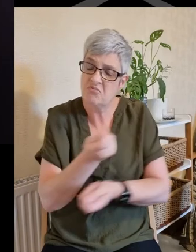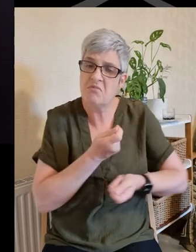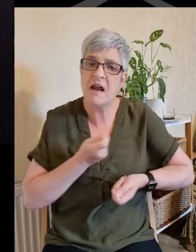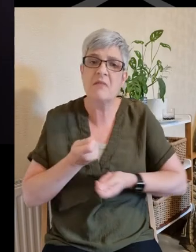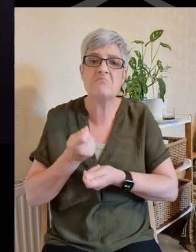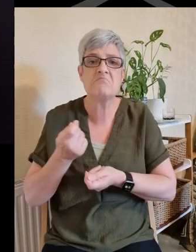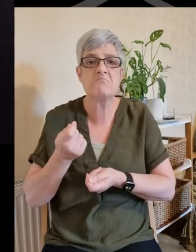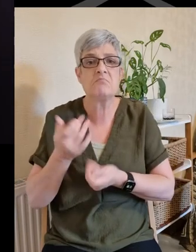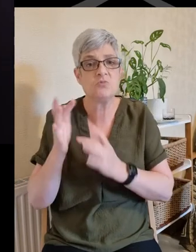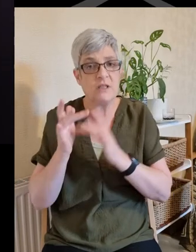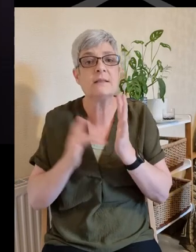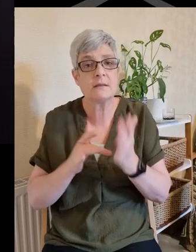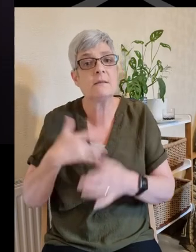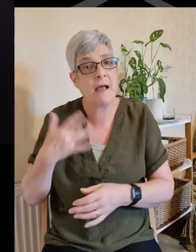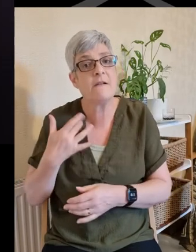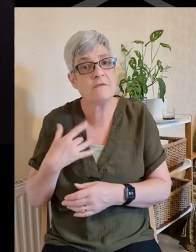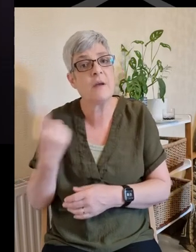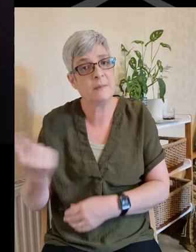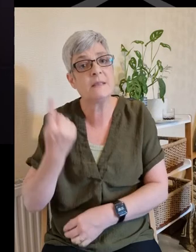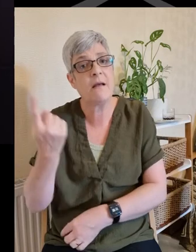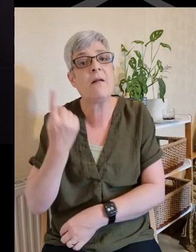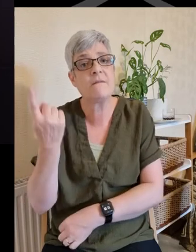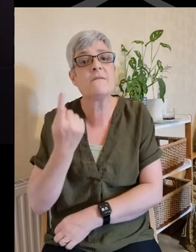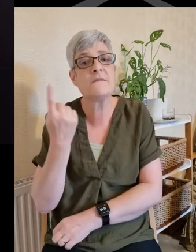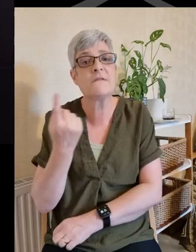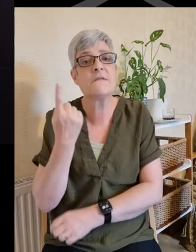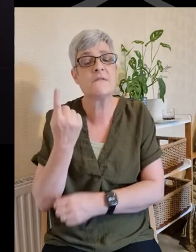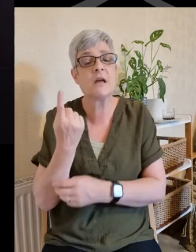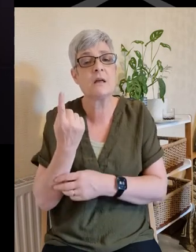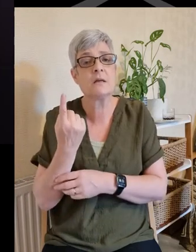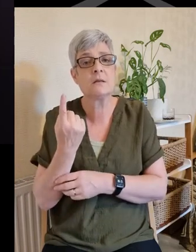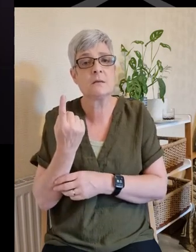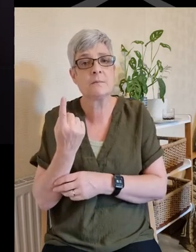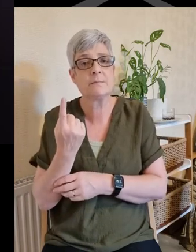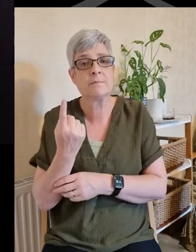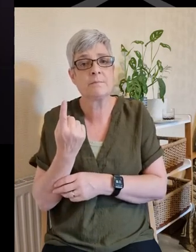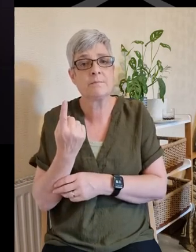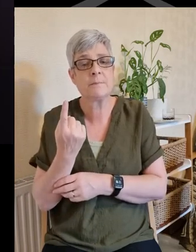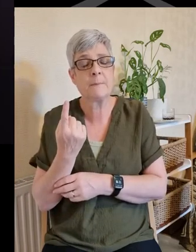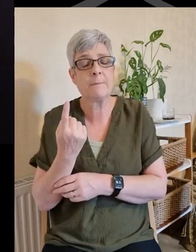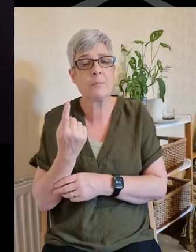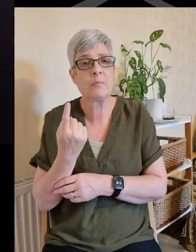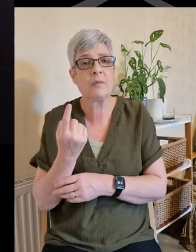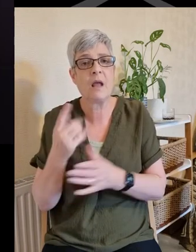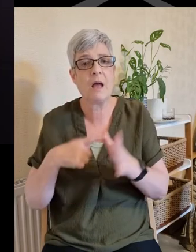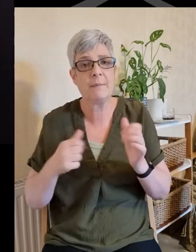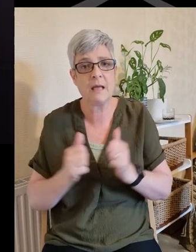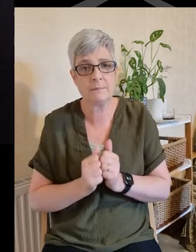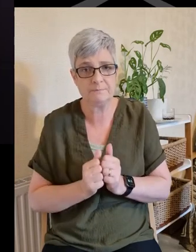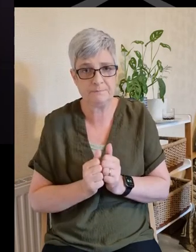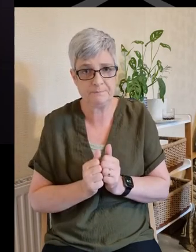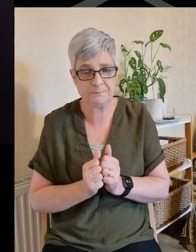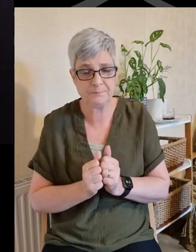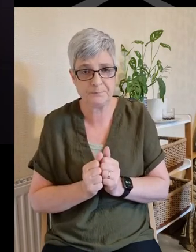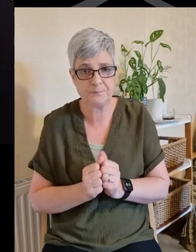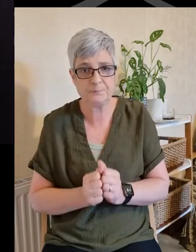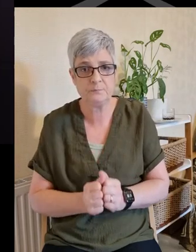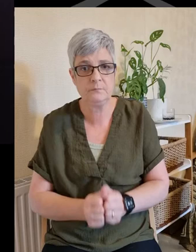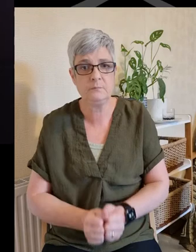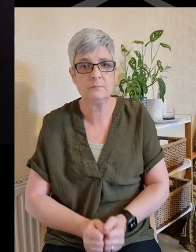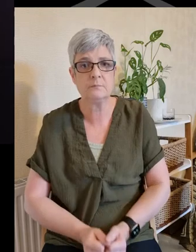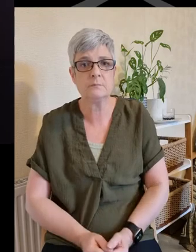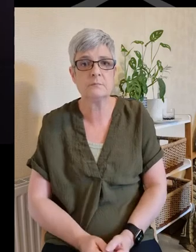life of Jesus himself. Amen.